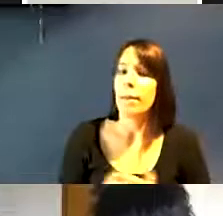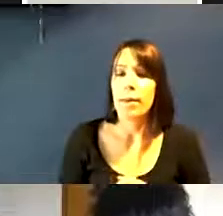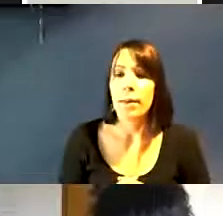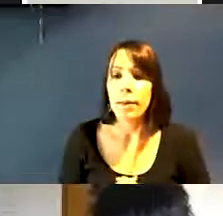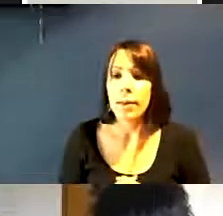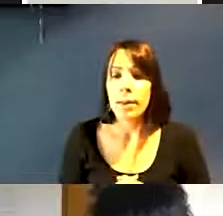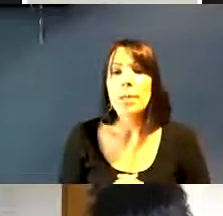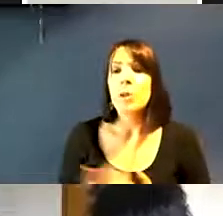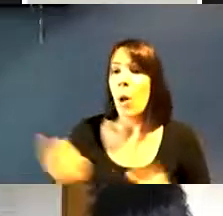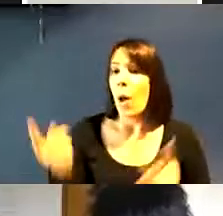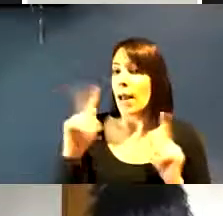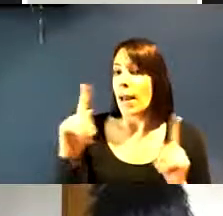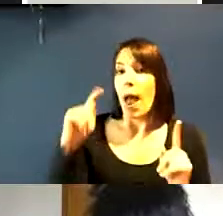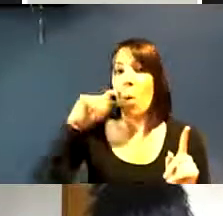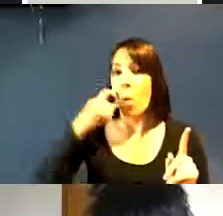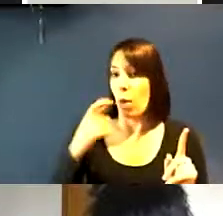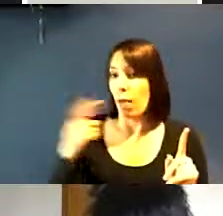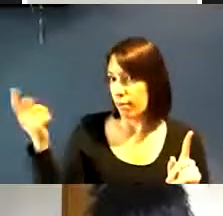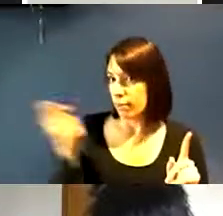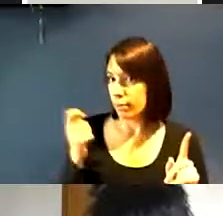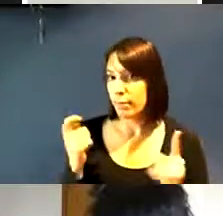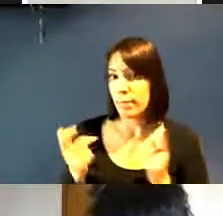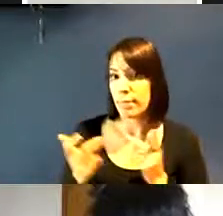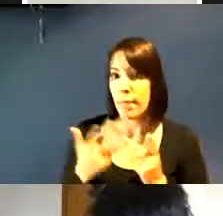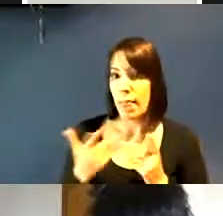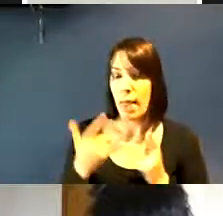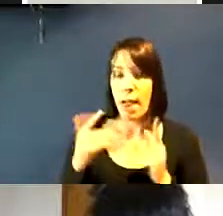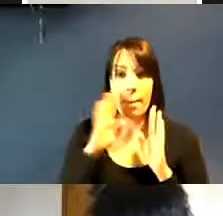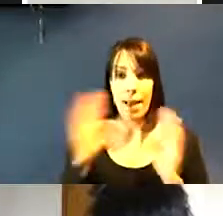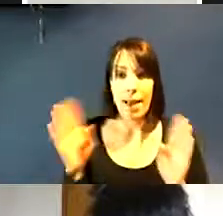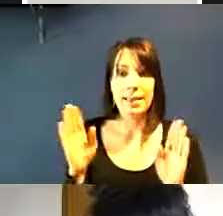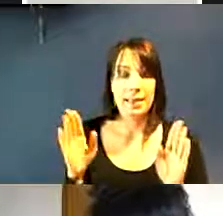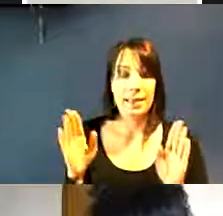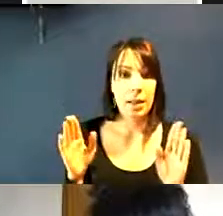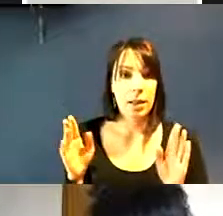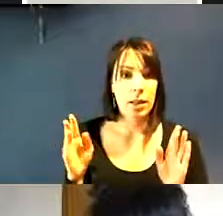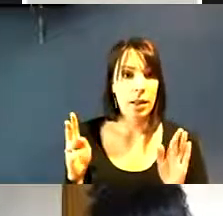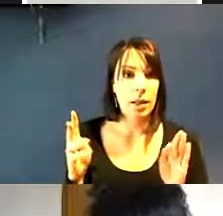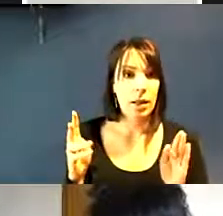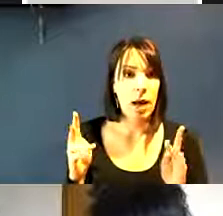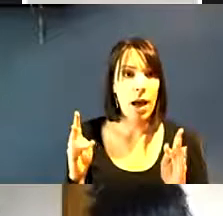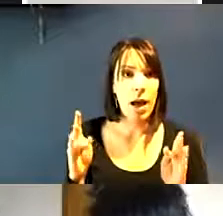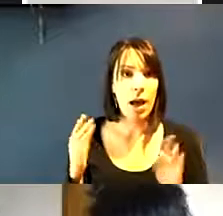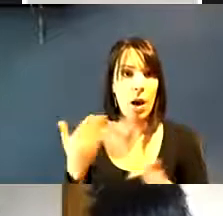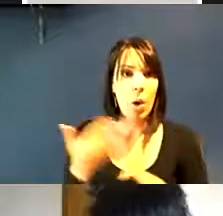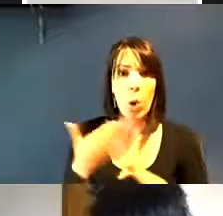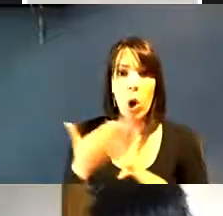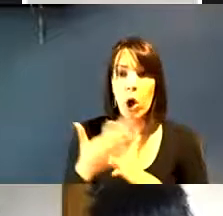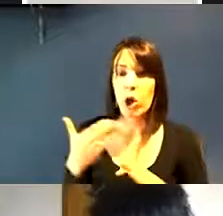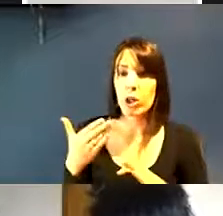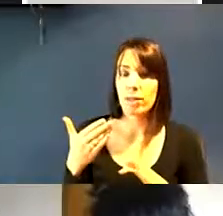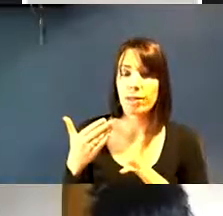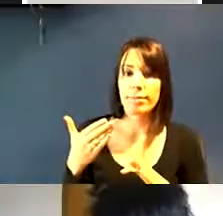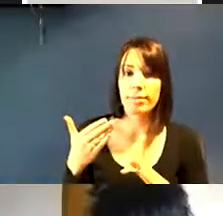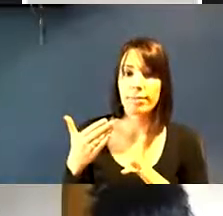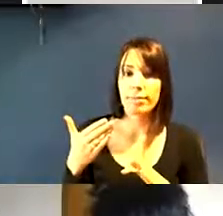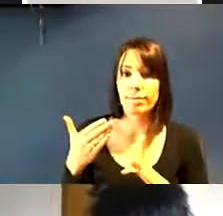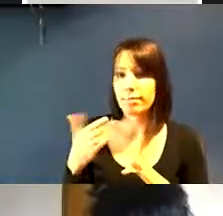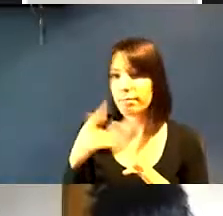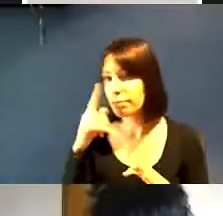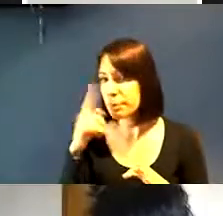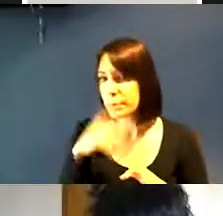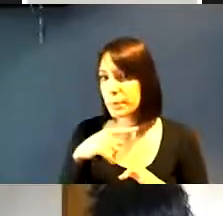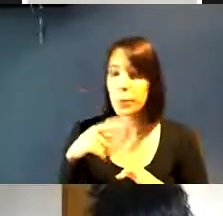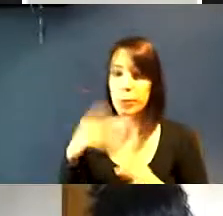amazing colleagues, but Swazik's actually on holiday in Queensland today. So she's recorded a little bit of a snippet for